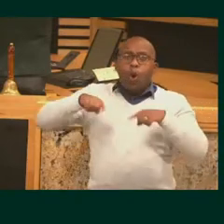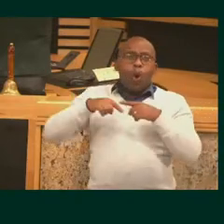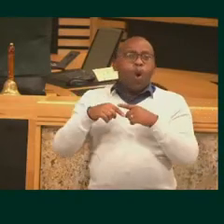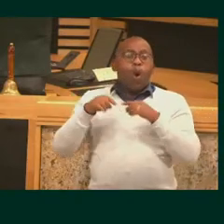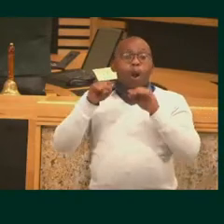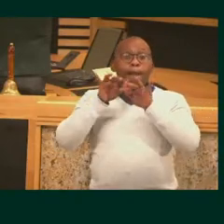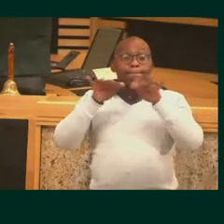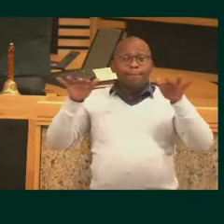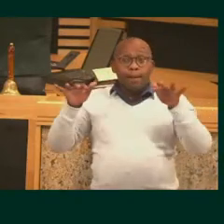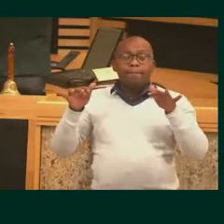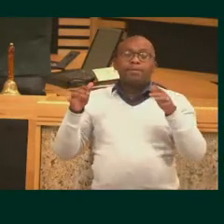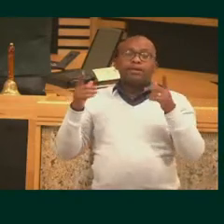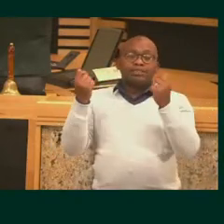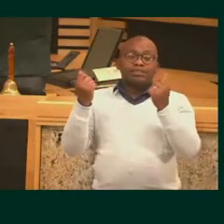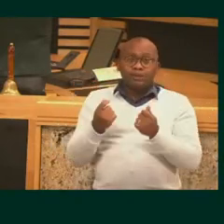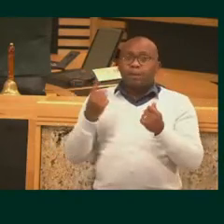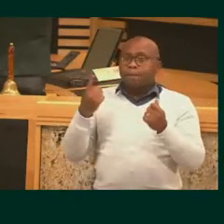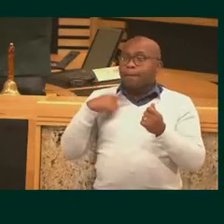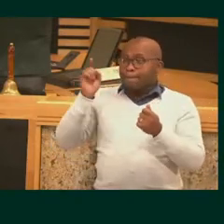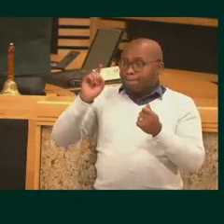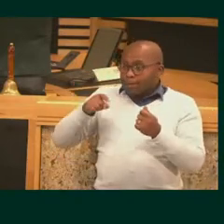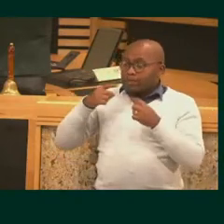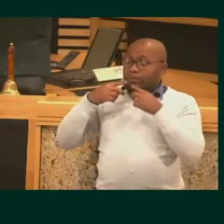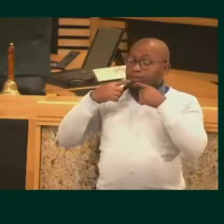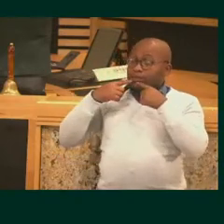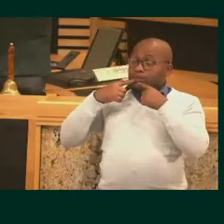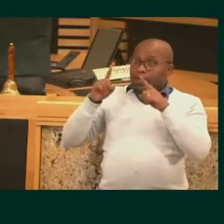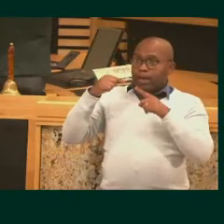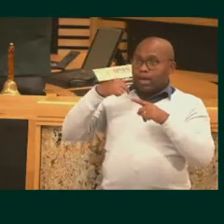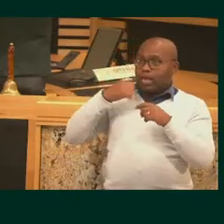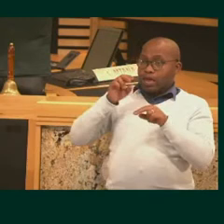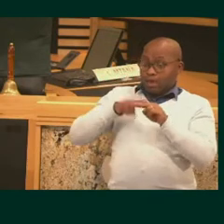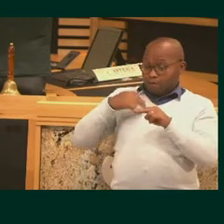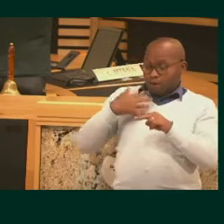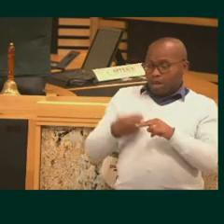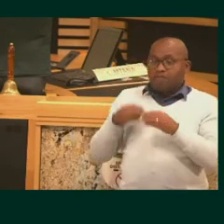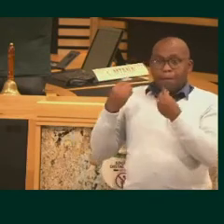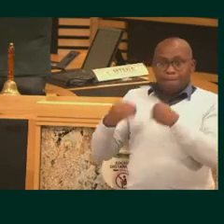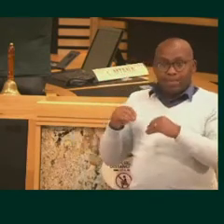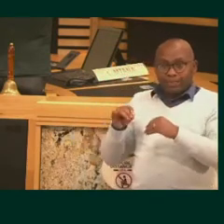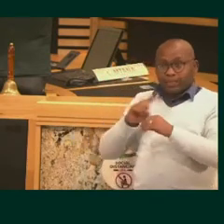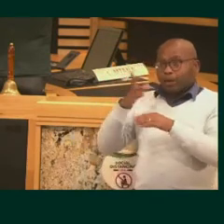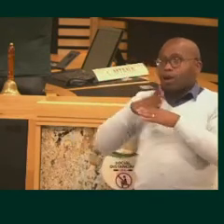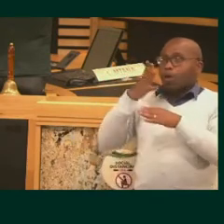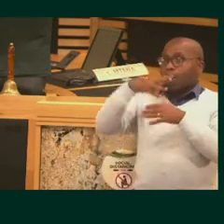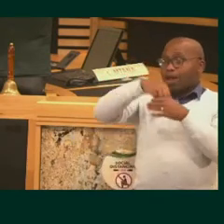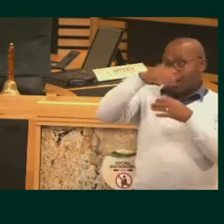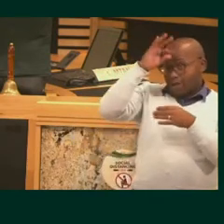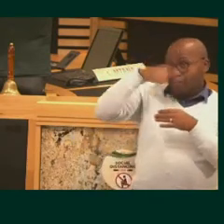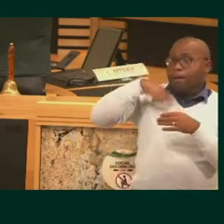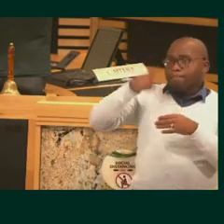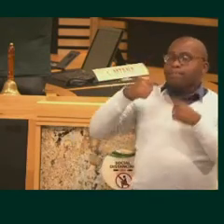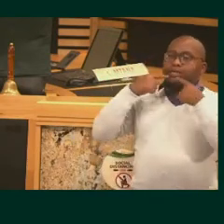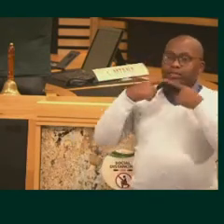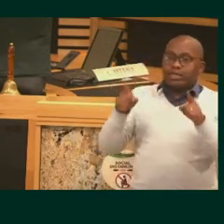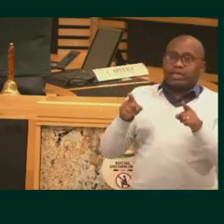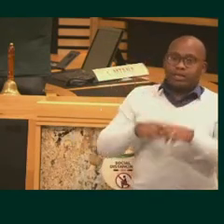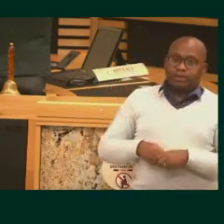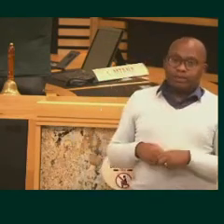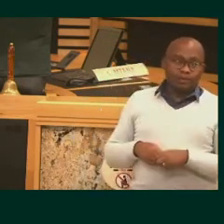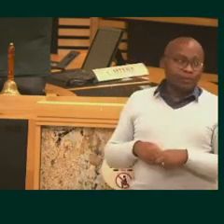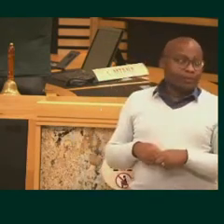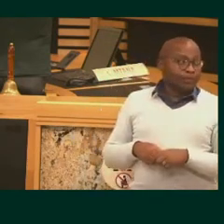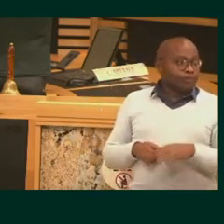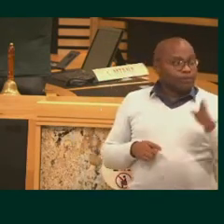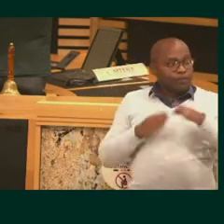these are verified against existing databases public servants are made to account where they are Pointers thank you very much thank you very much honorable